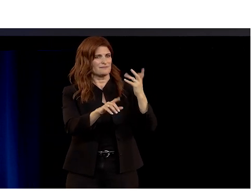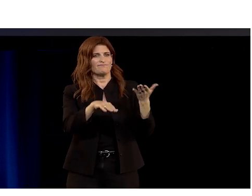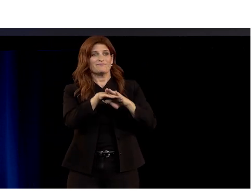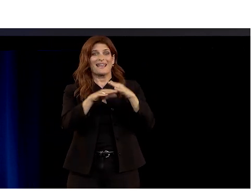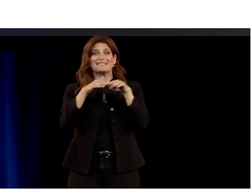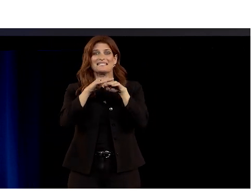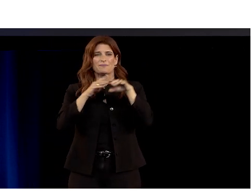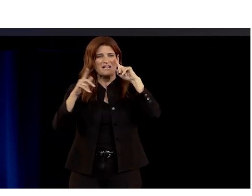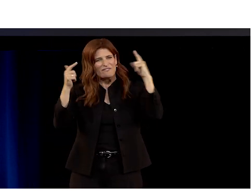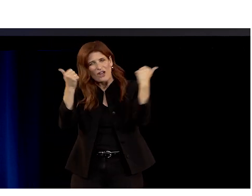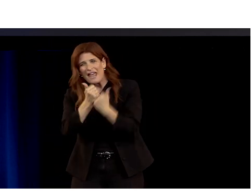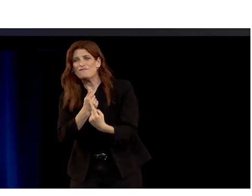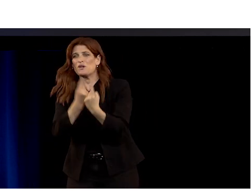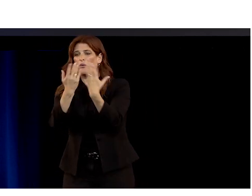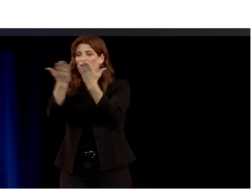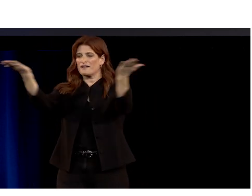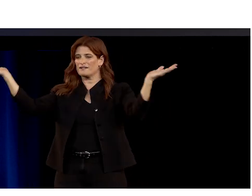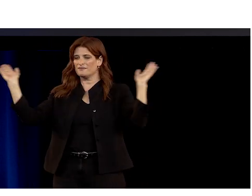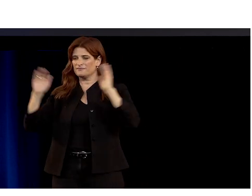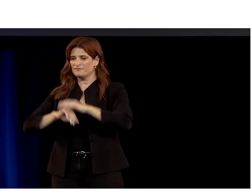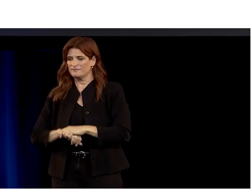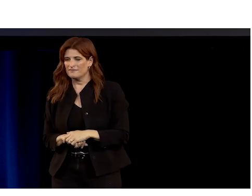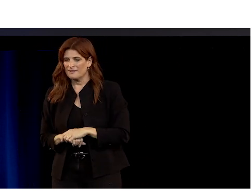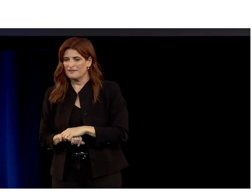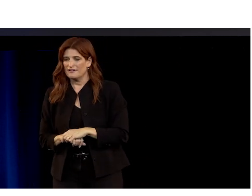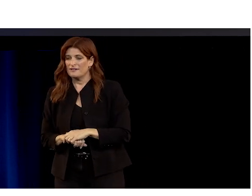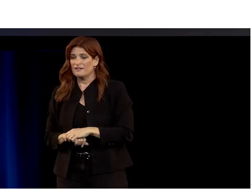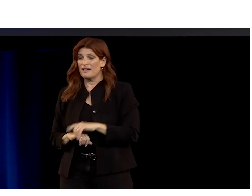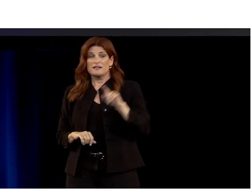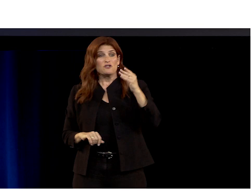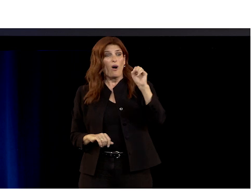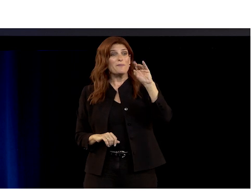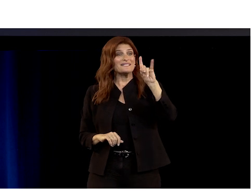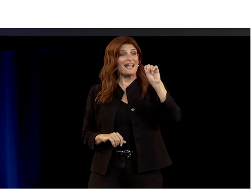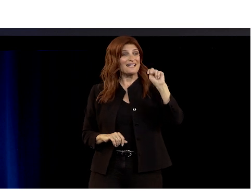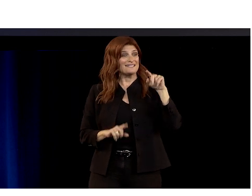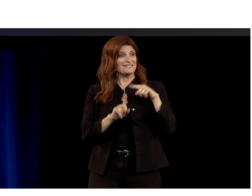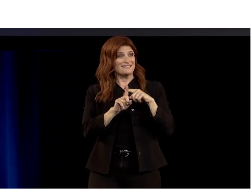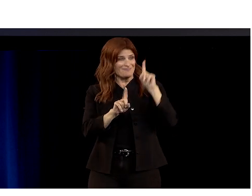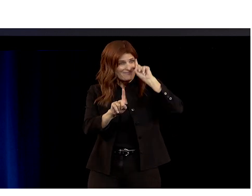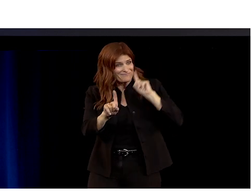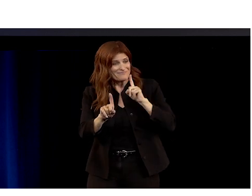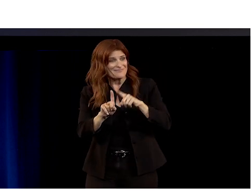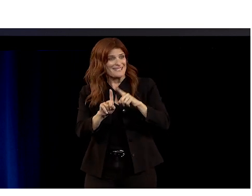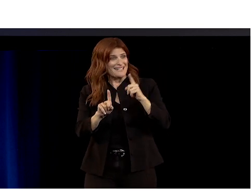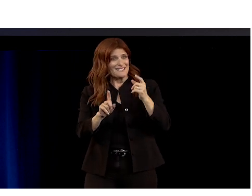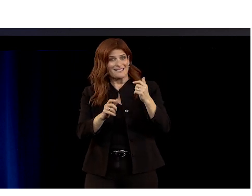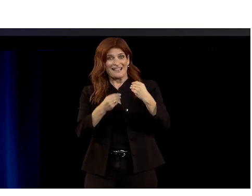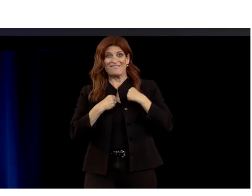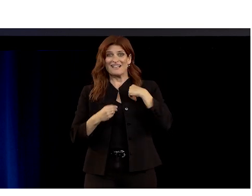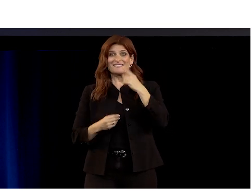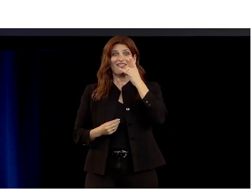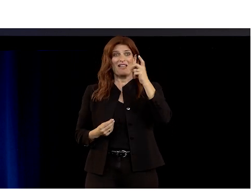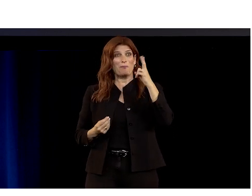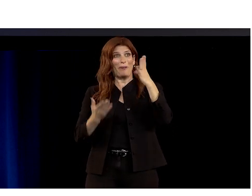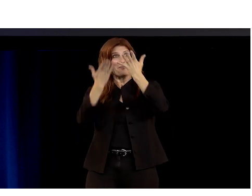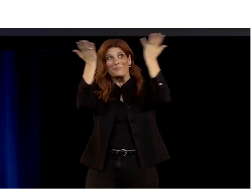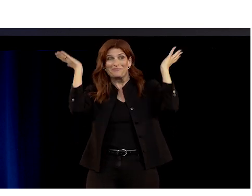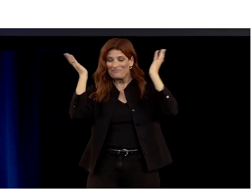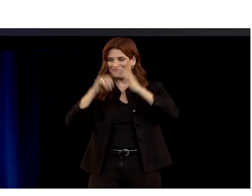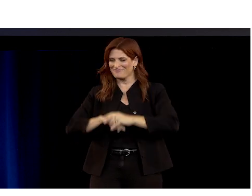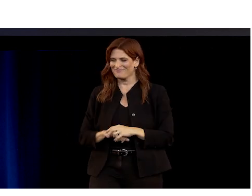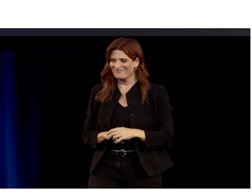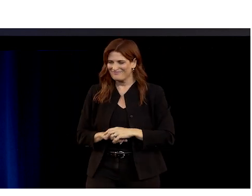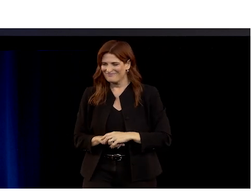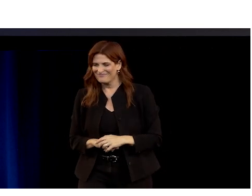deaf space design principles enhance accessibility for everyone. Thomas Edison, a deaf inventor, gave us the